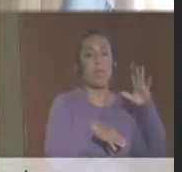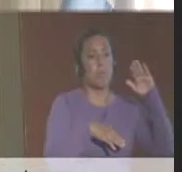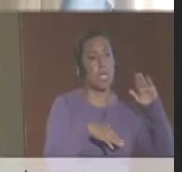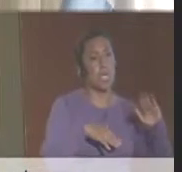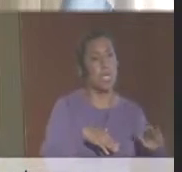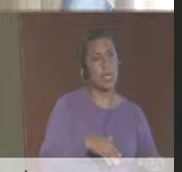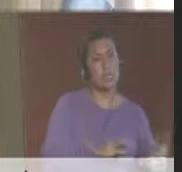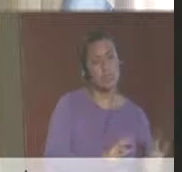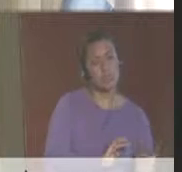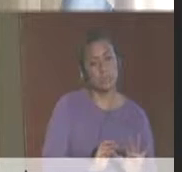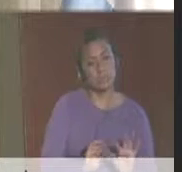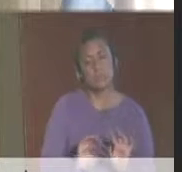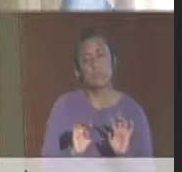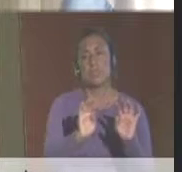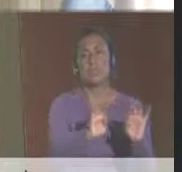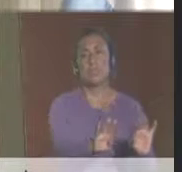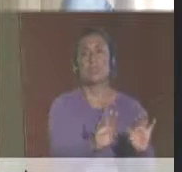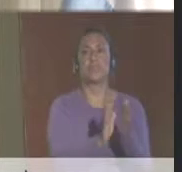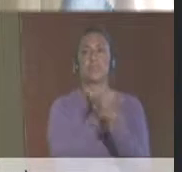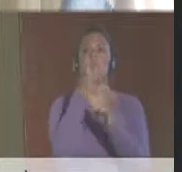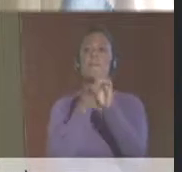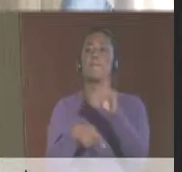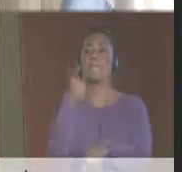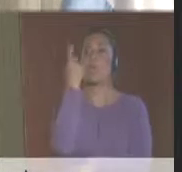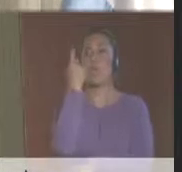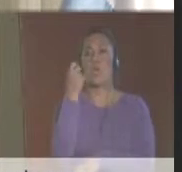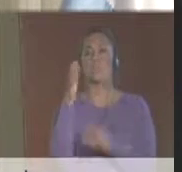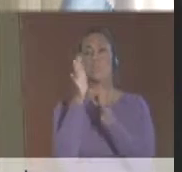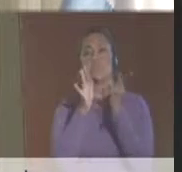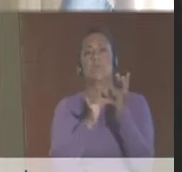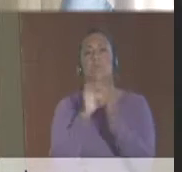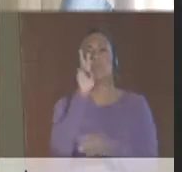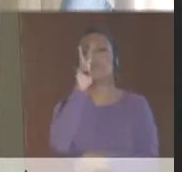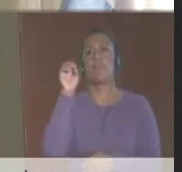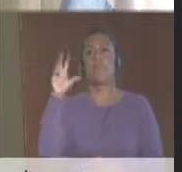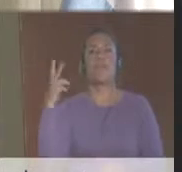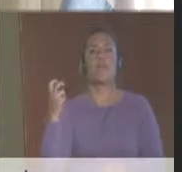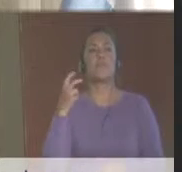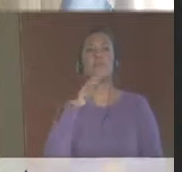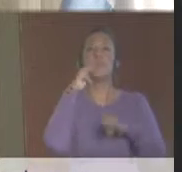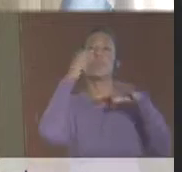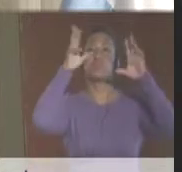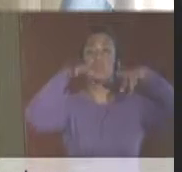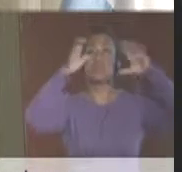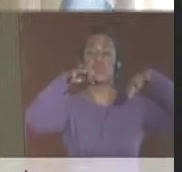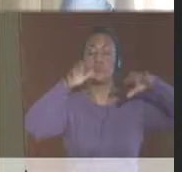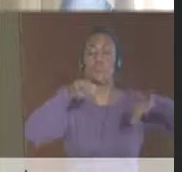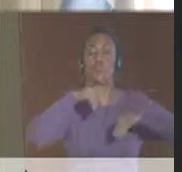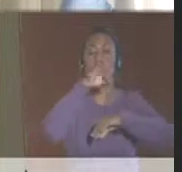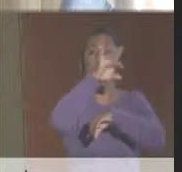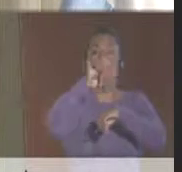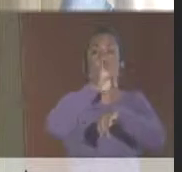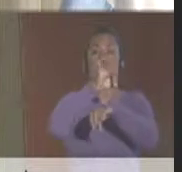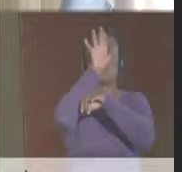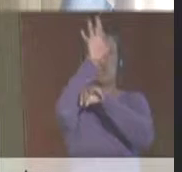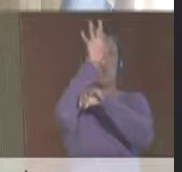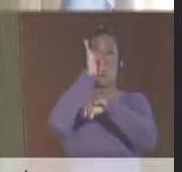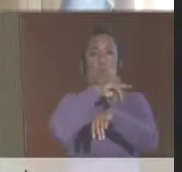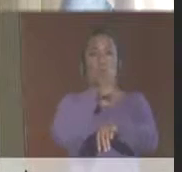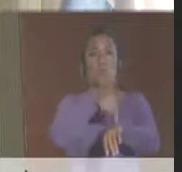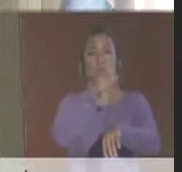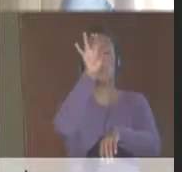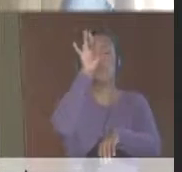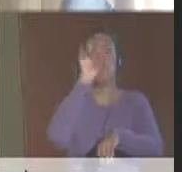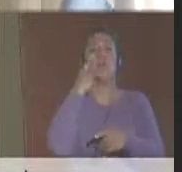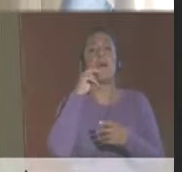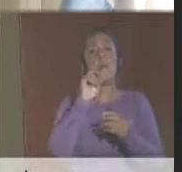has diminished in human settlements. In 2013, we had in 8 hours a rainfall